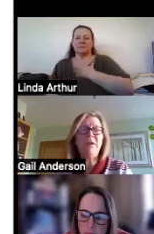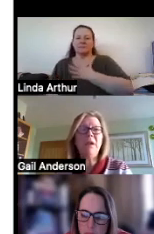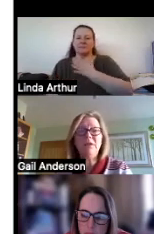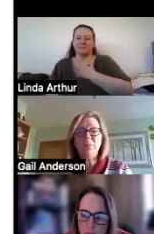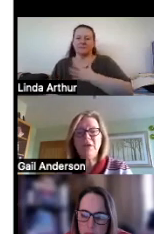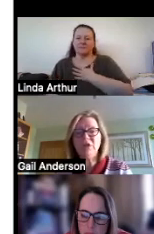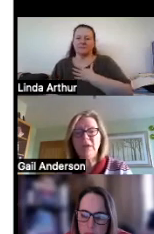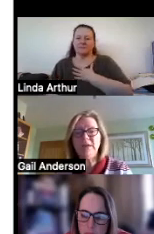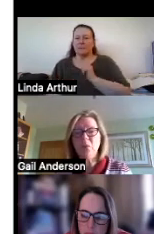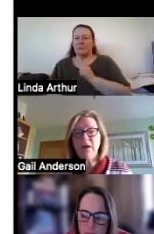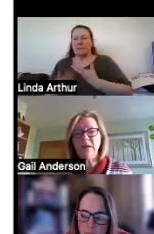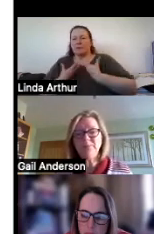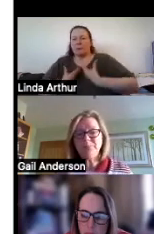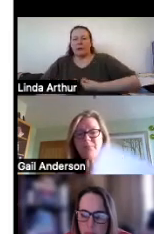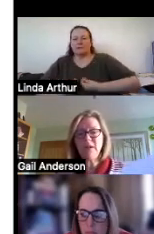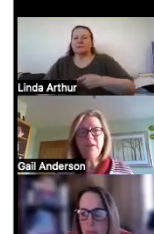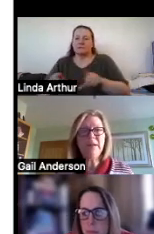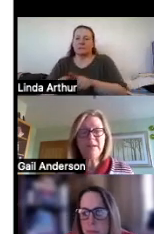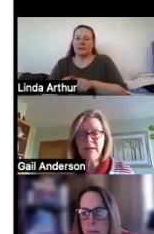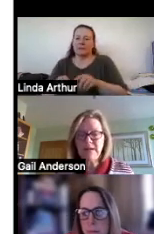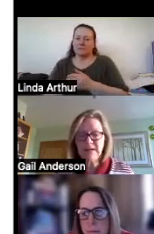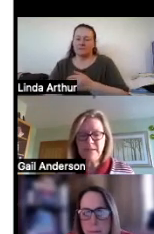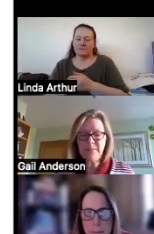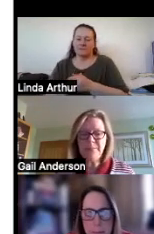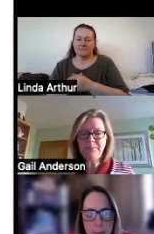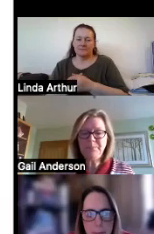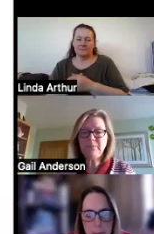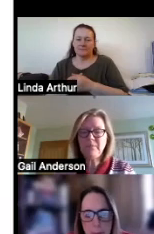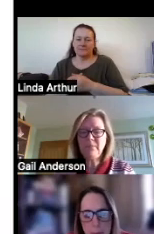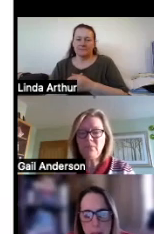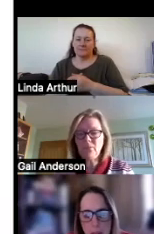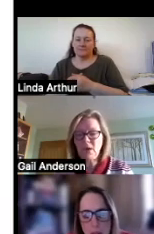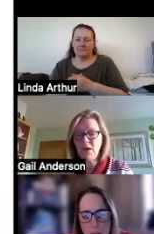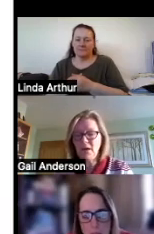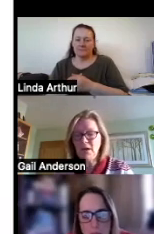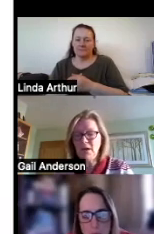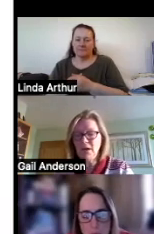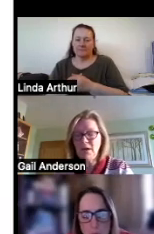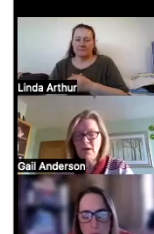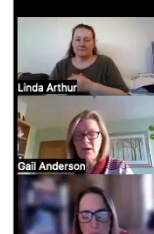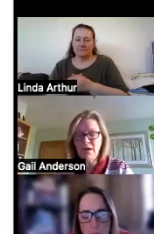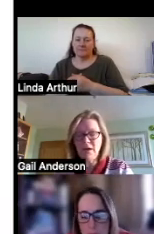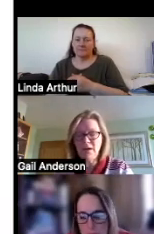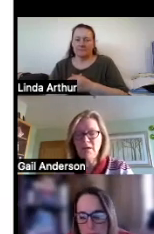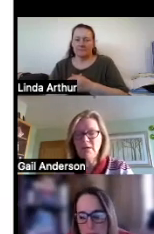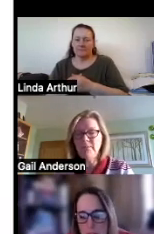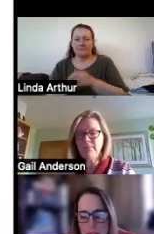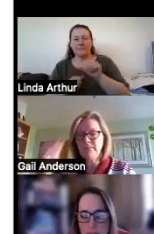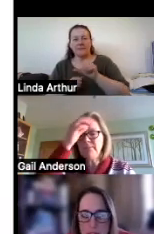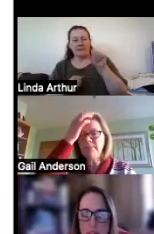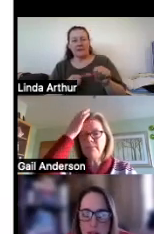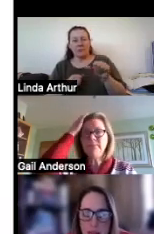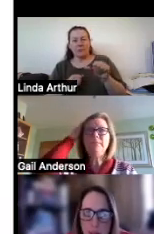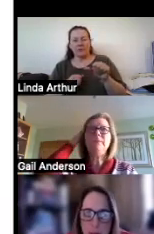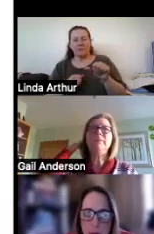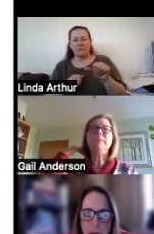possibly depression as well. Next slide, please, Alan. So postnatal exercises,